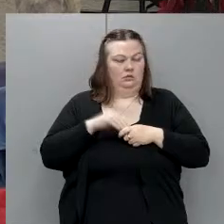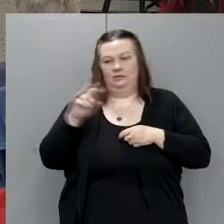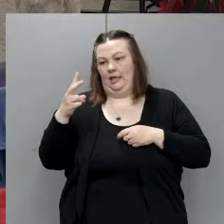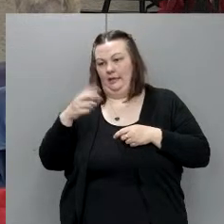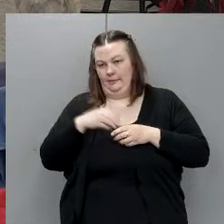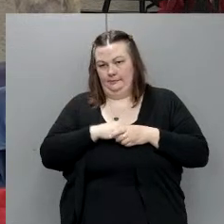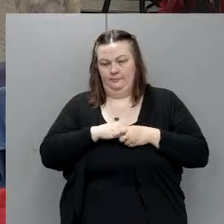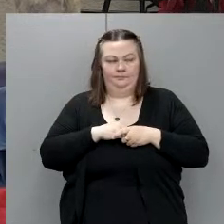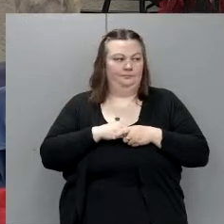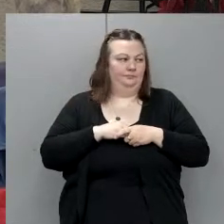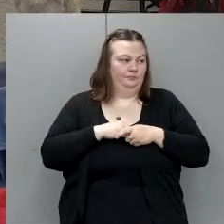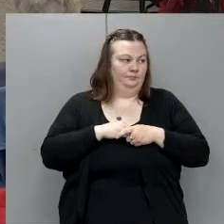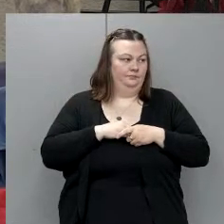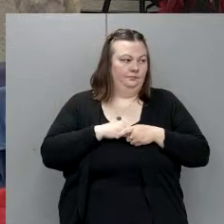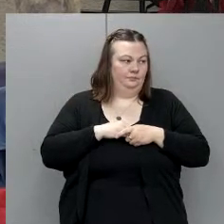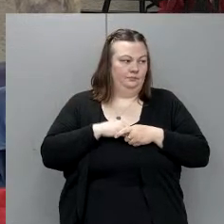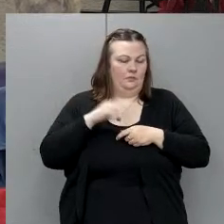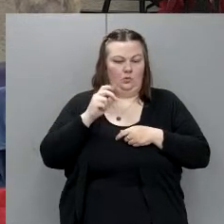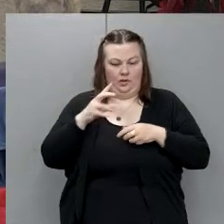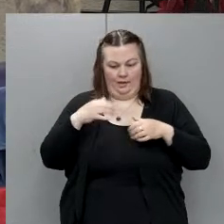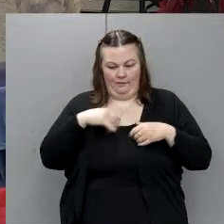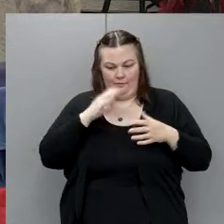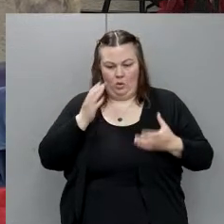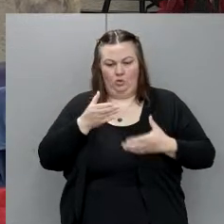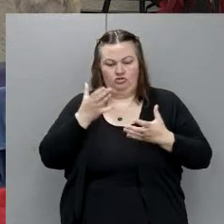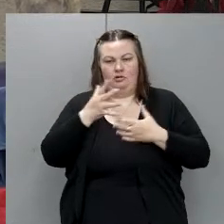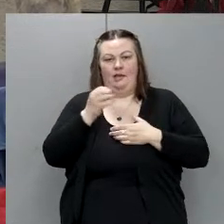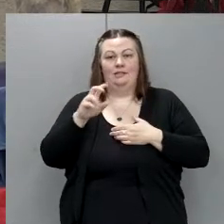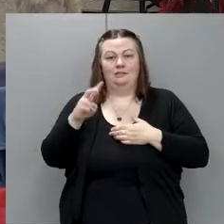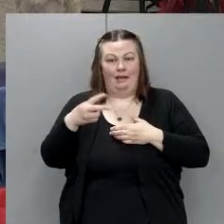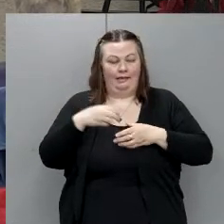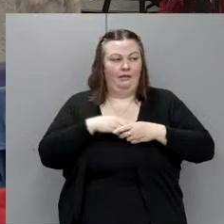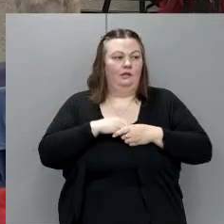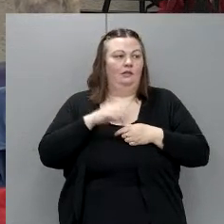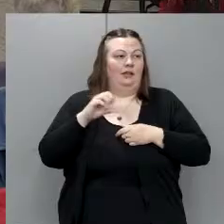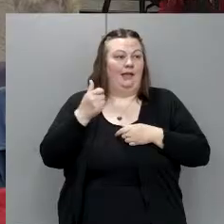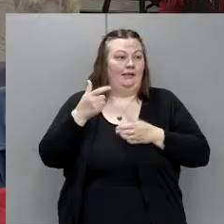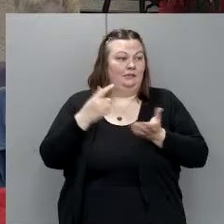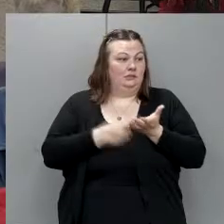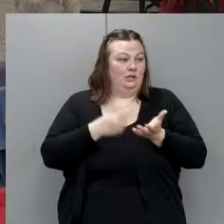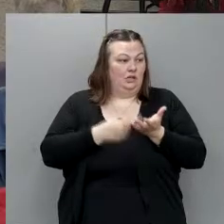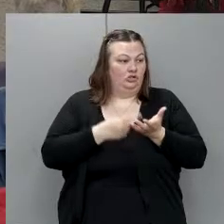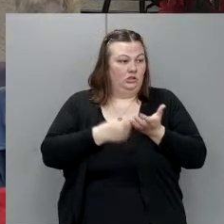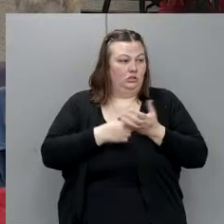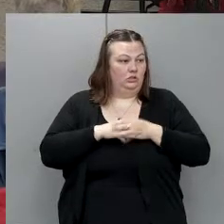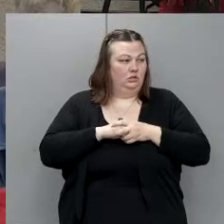Second. Okay, I have a motion and a second. Any discussion?